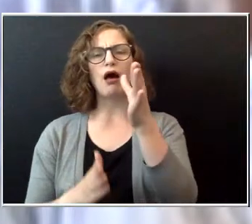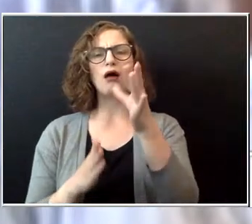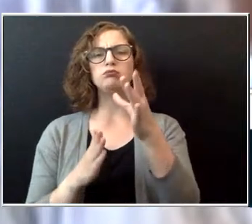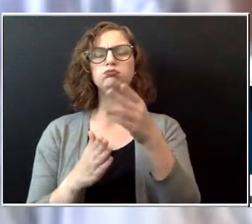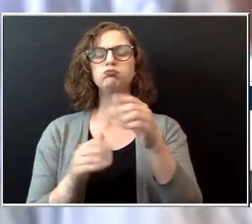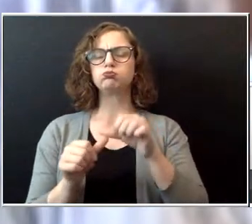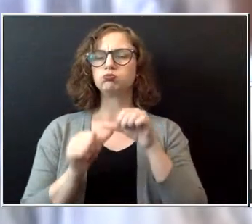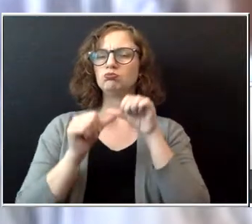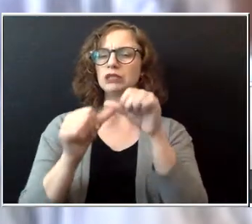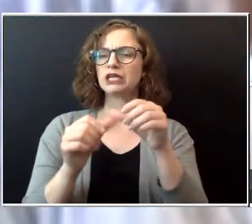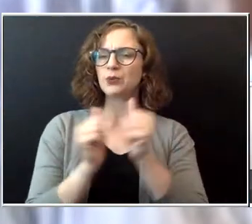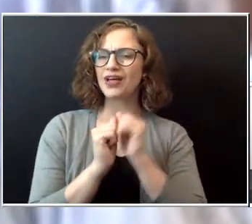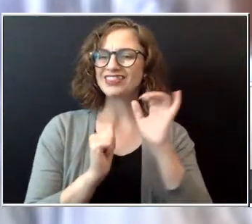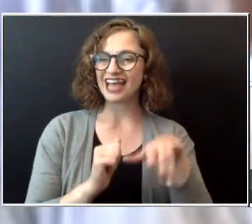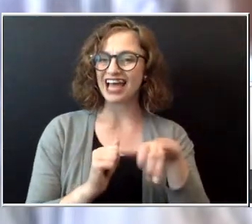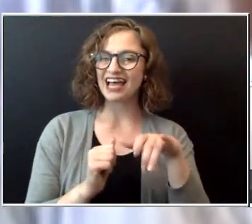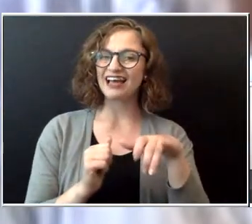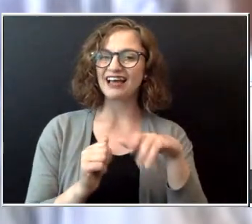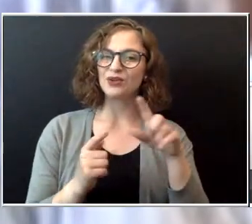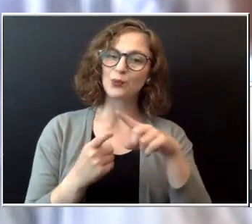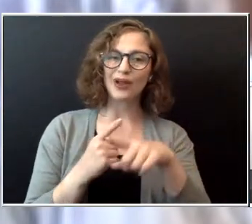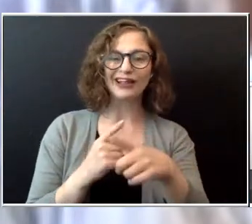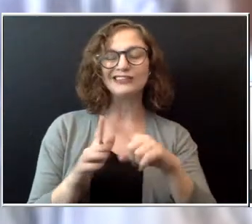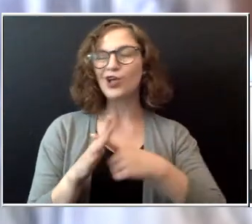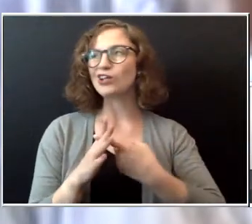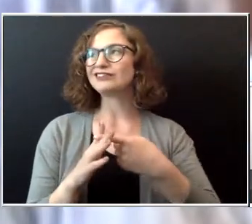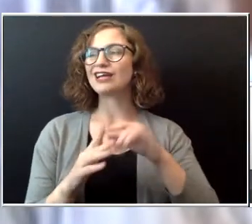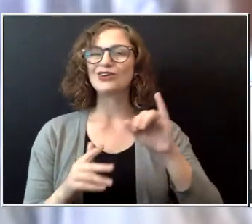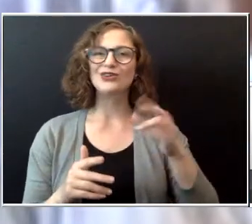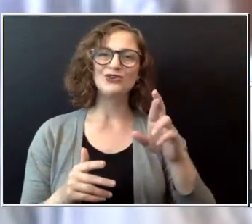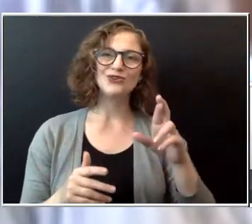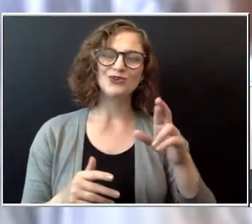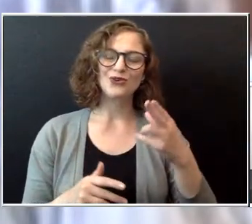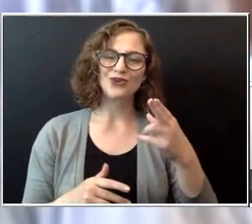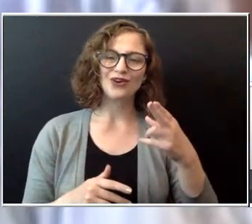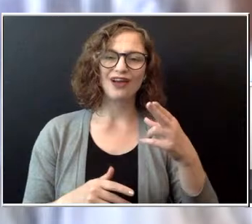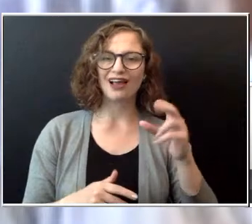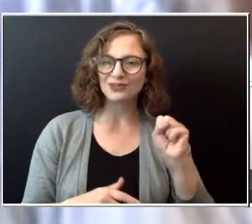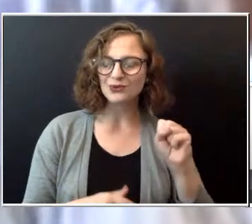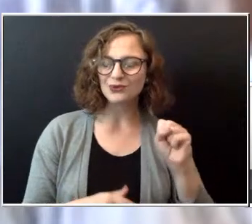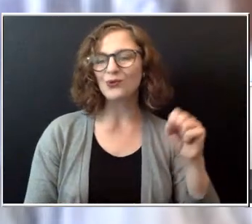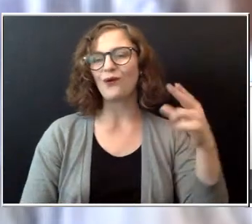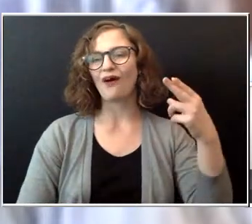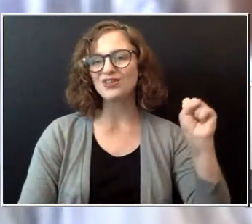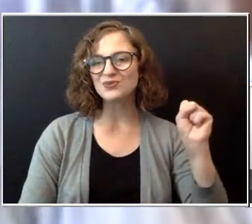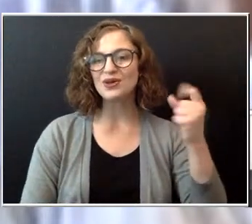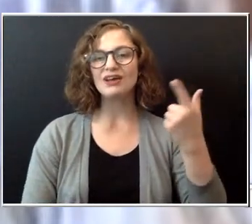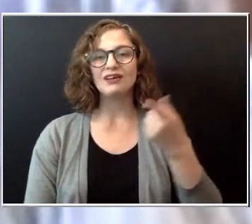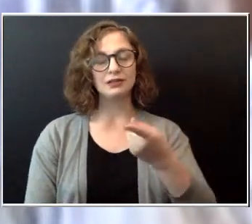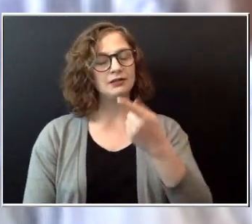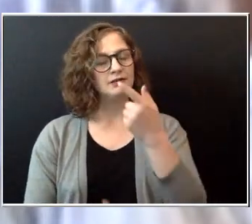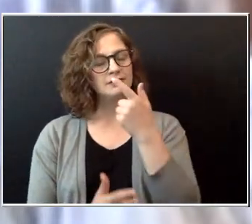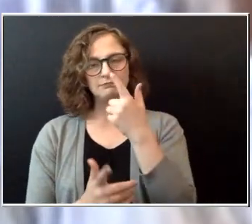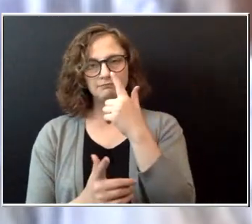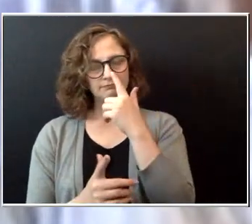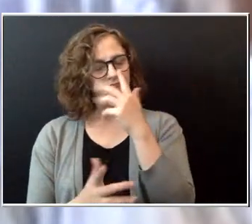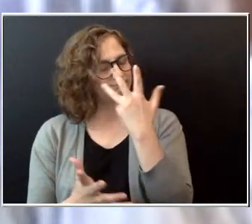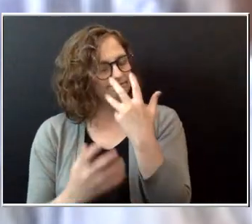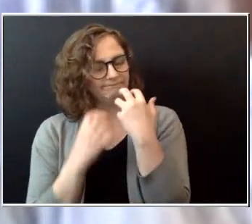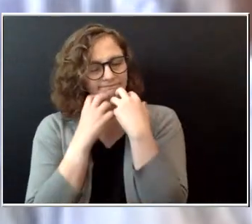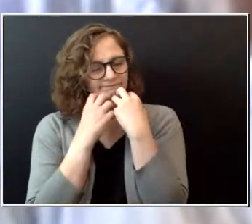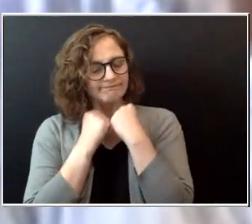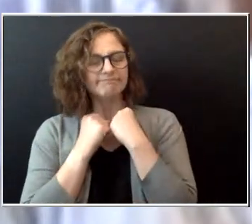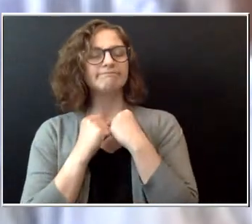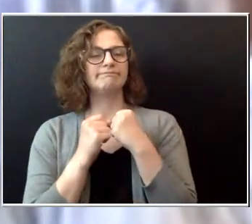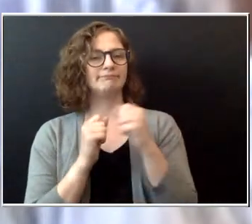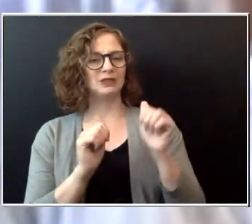into junior high and high school. Sports is really important to him, and he can see how eating well kind of contributes to